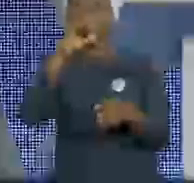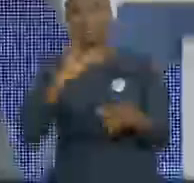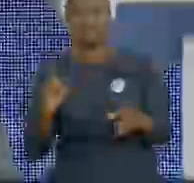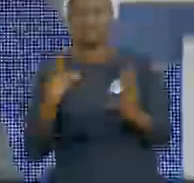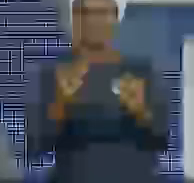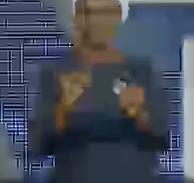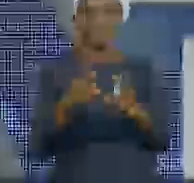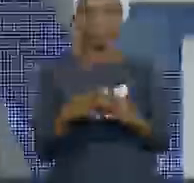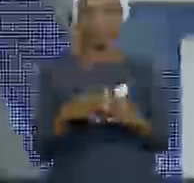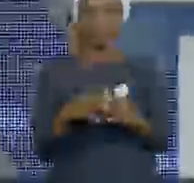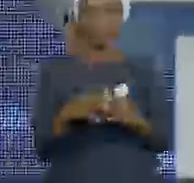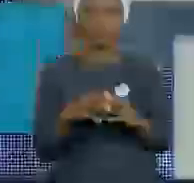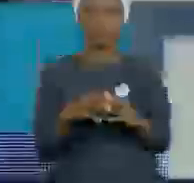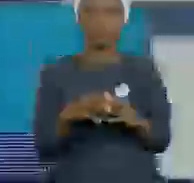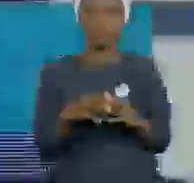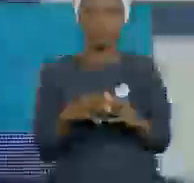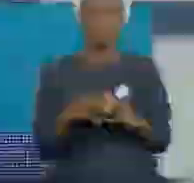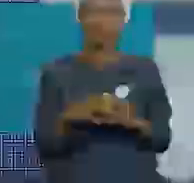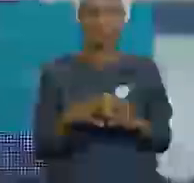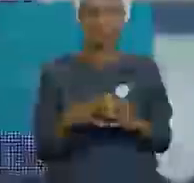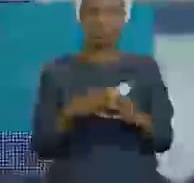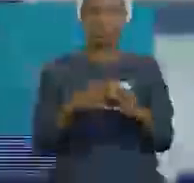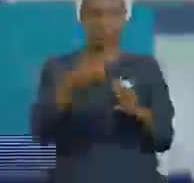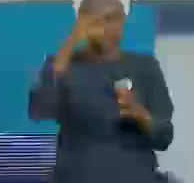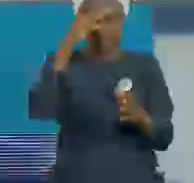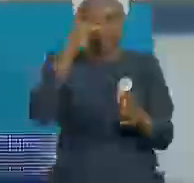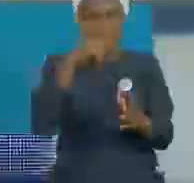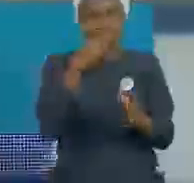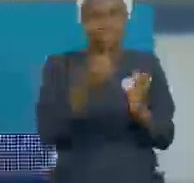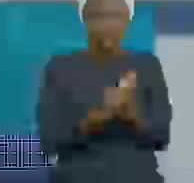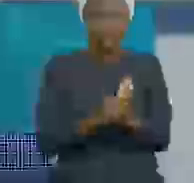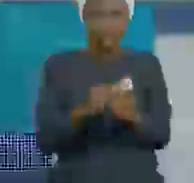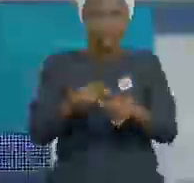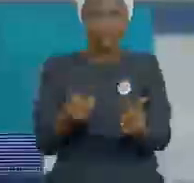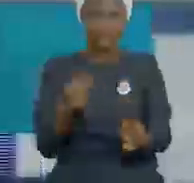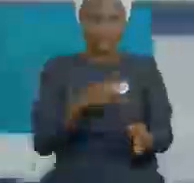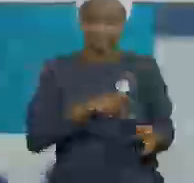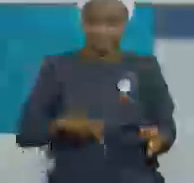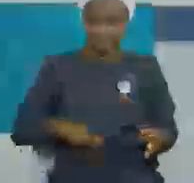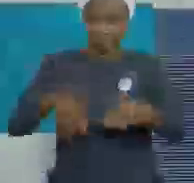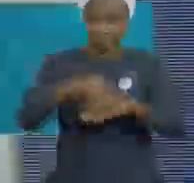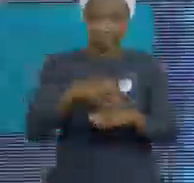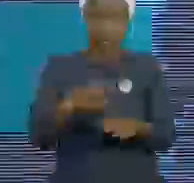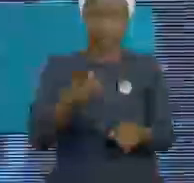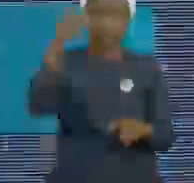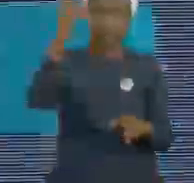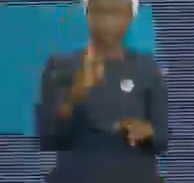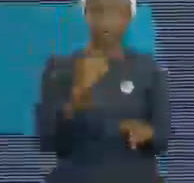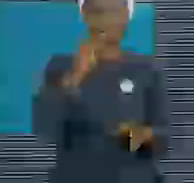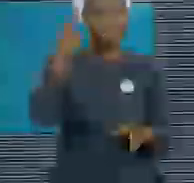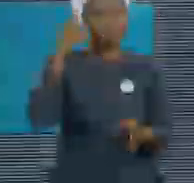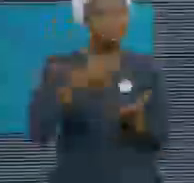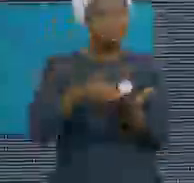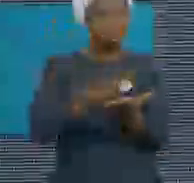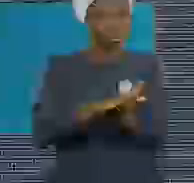It says, but the kingdom of God is for righteousness.